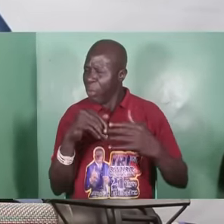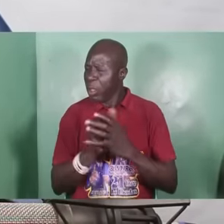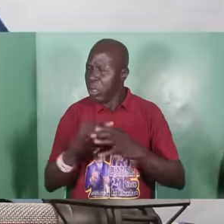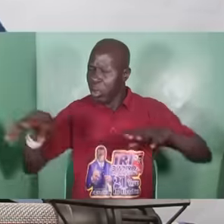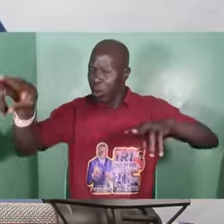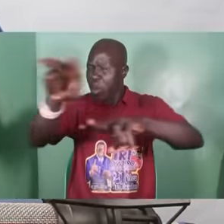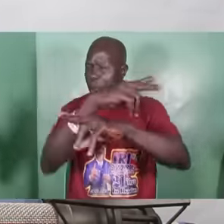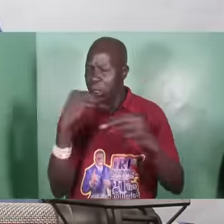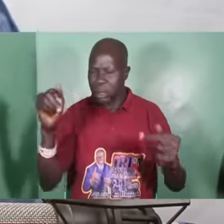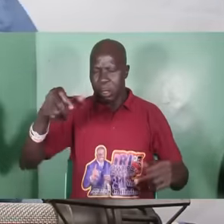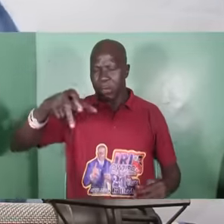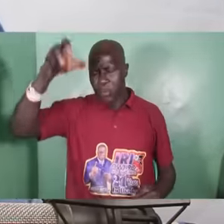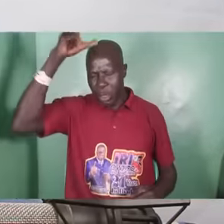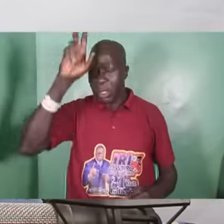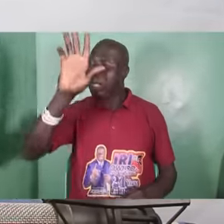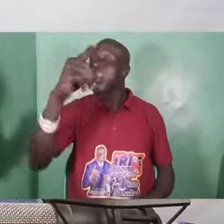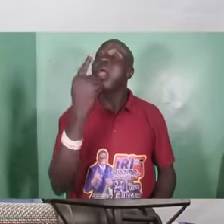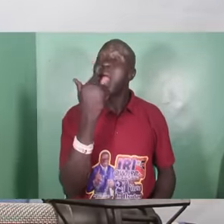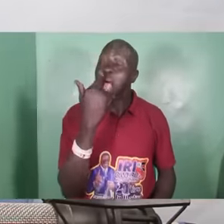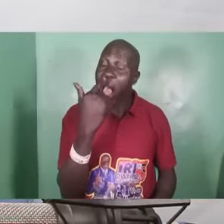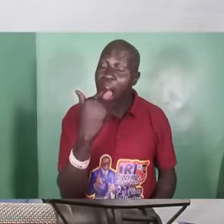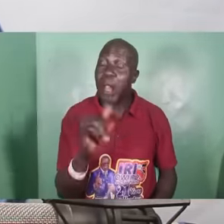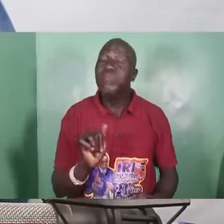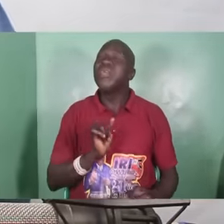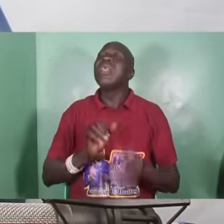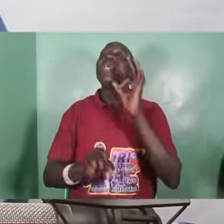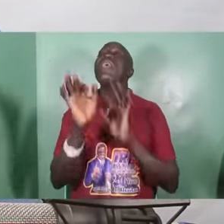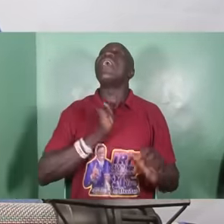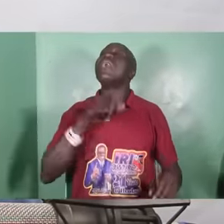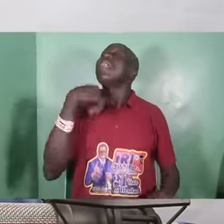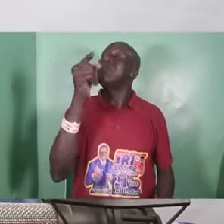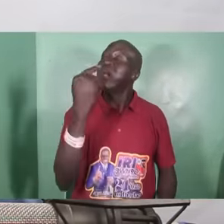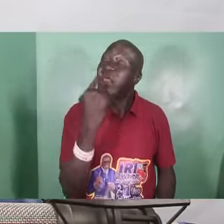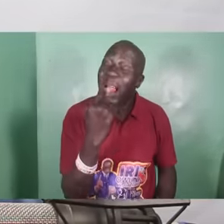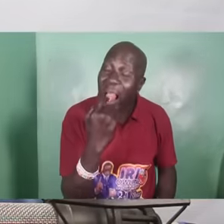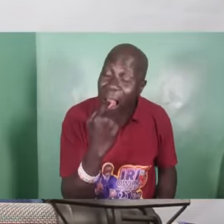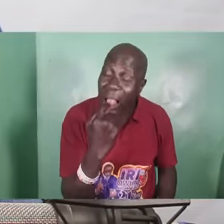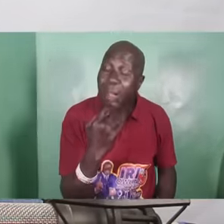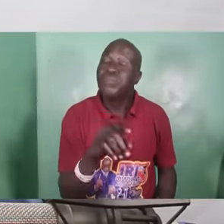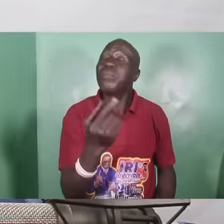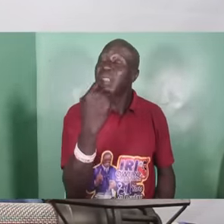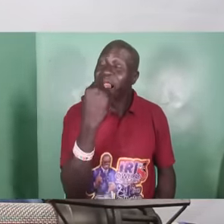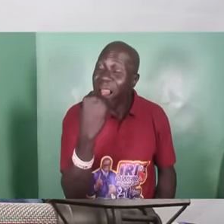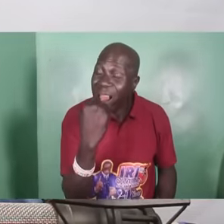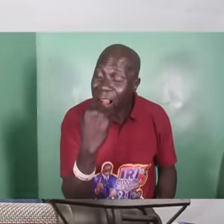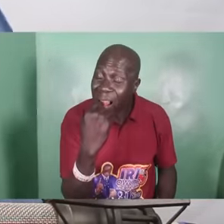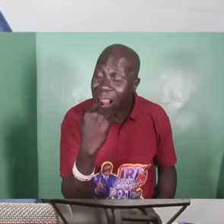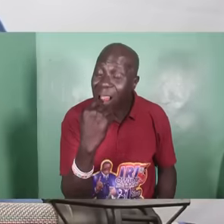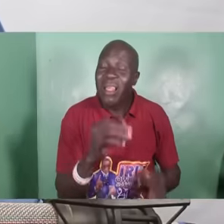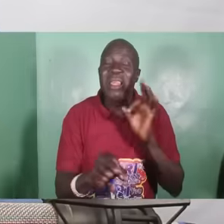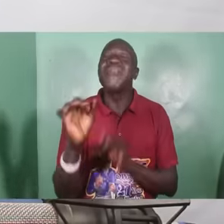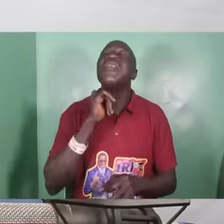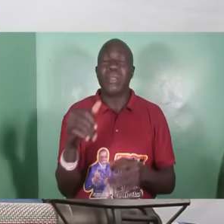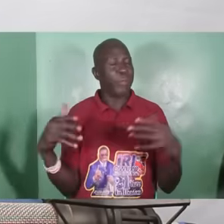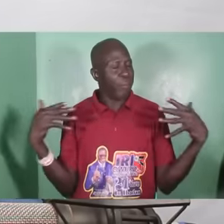seven. And he conquered Goliath. So they are hungry. Your phone. My God, we are hungry. This my flat tongue. Palabatori. This my flat tongue. Talk about